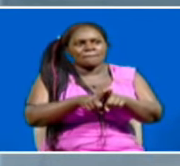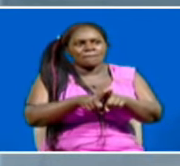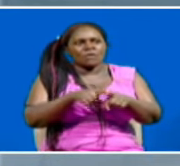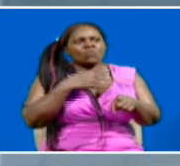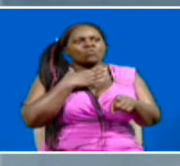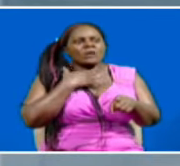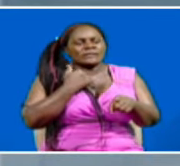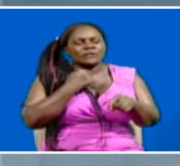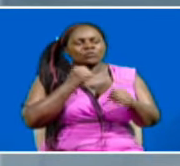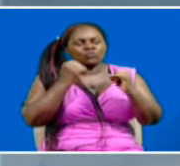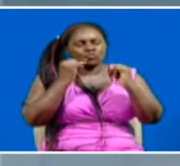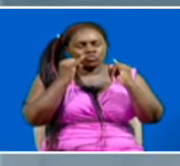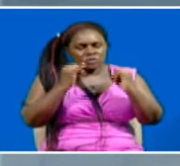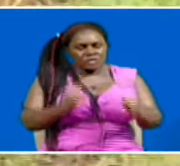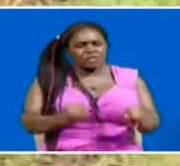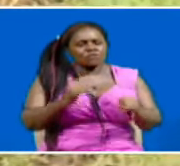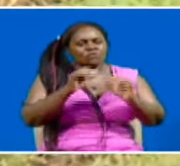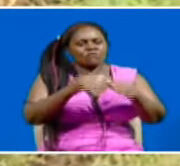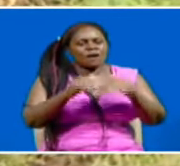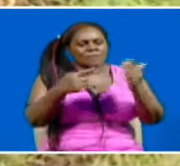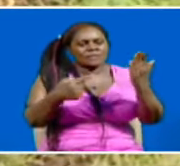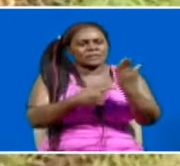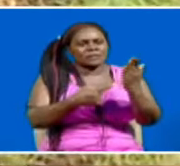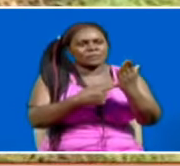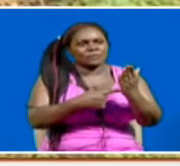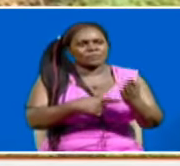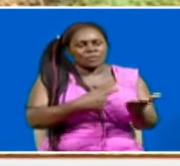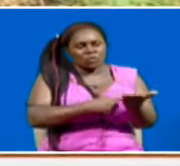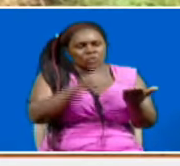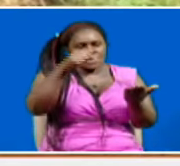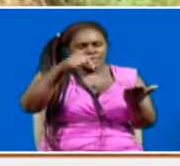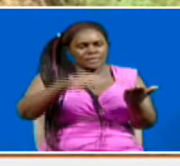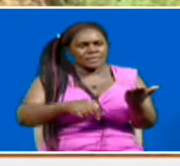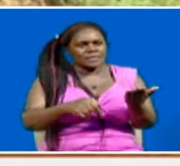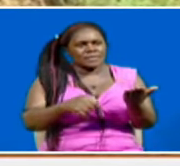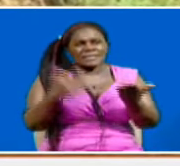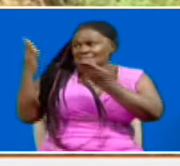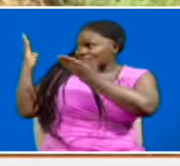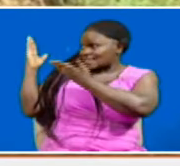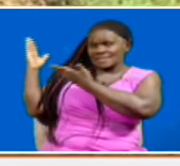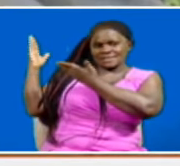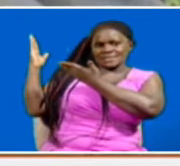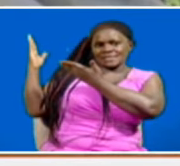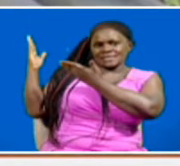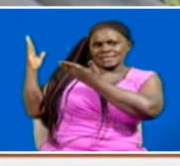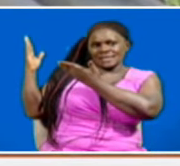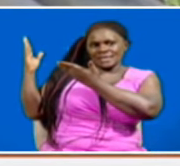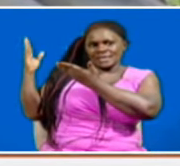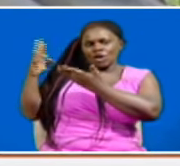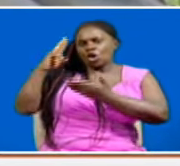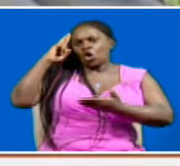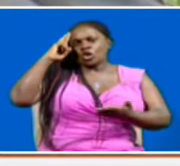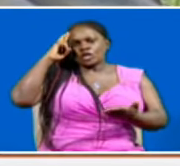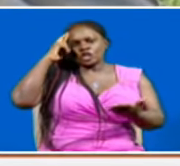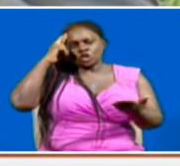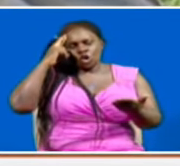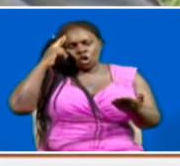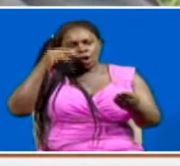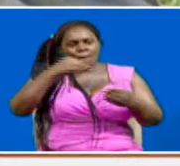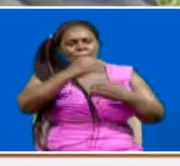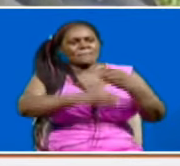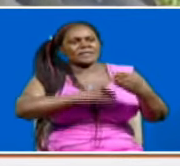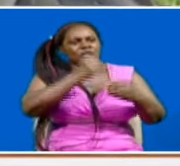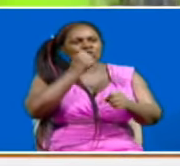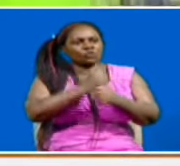in a unique farming. Take a look. These wheat straws are the primary raw materials that will eventually help in the germination